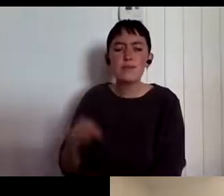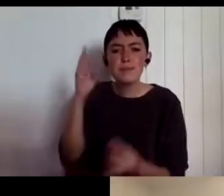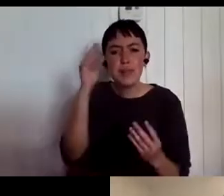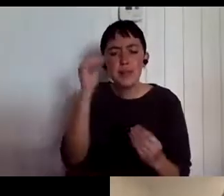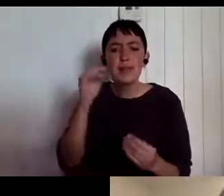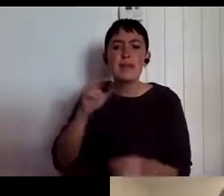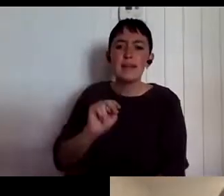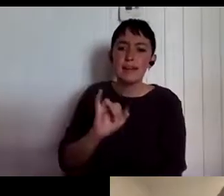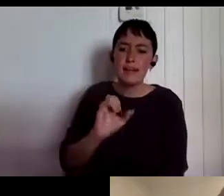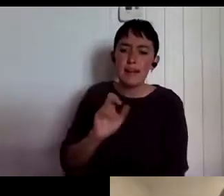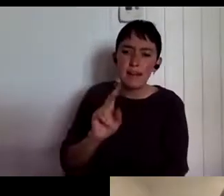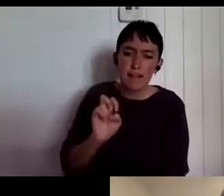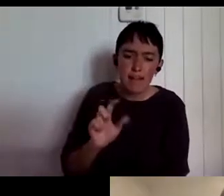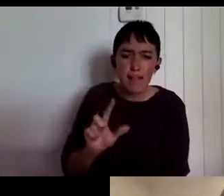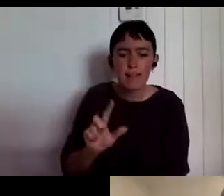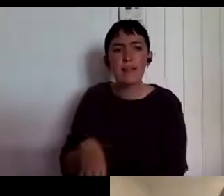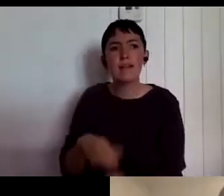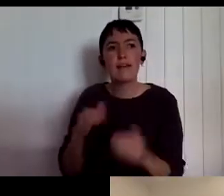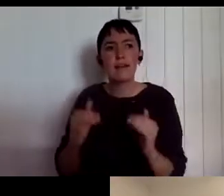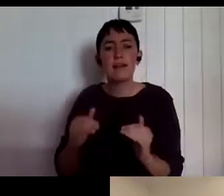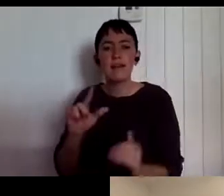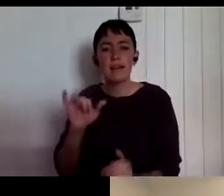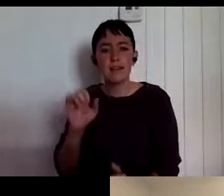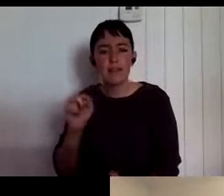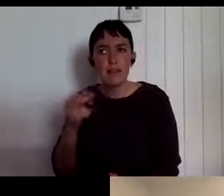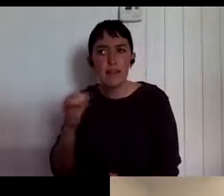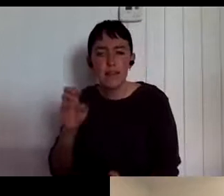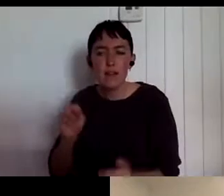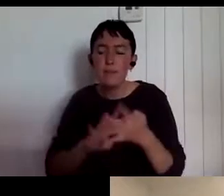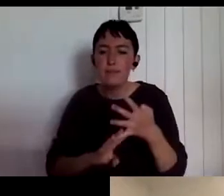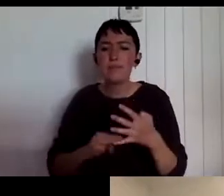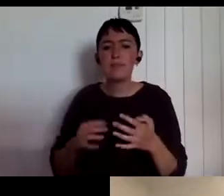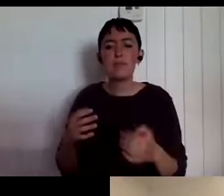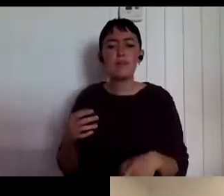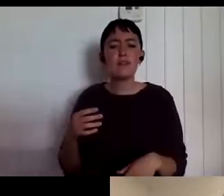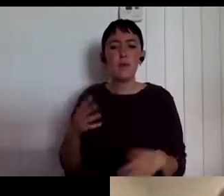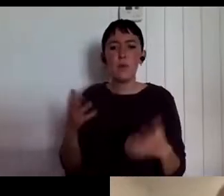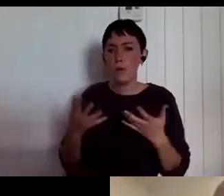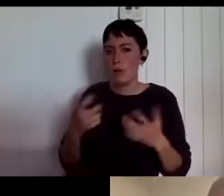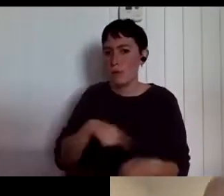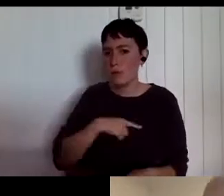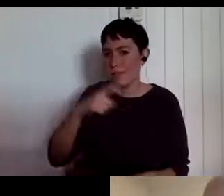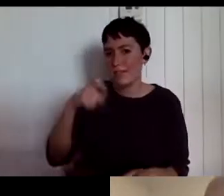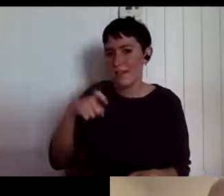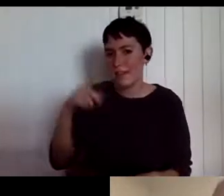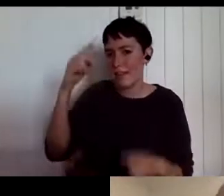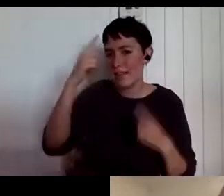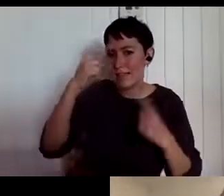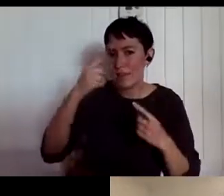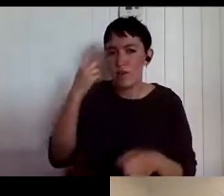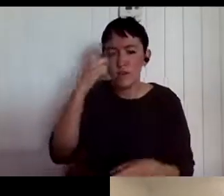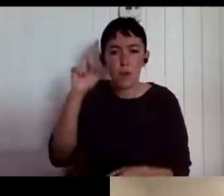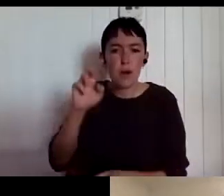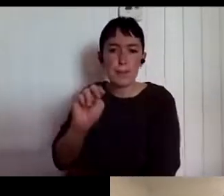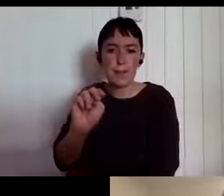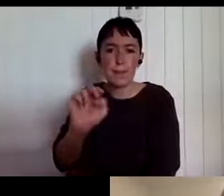come from? And like, what considerations do we have to take into consideration for like mining of those things? Like how does that, the mining of